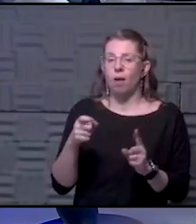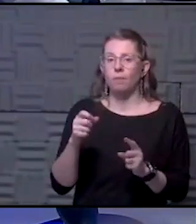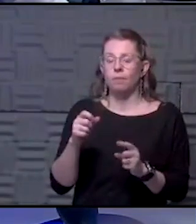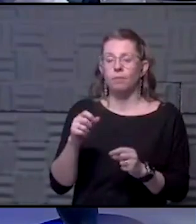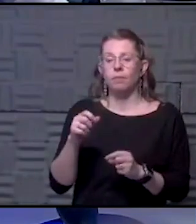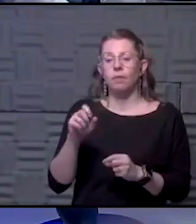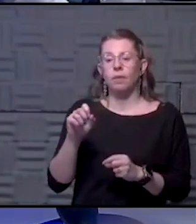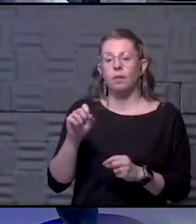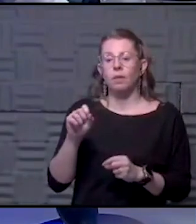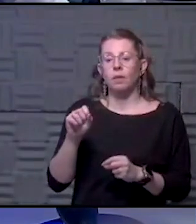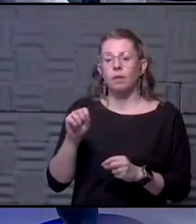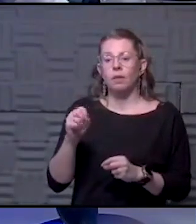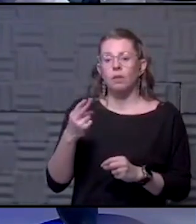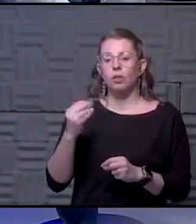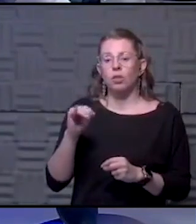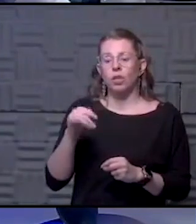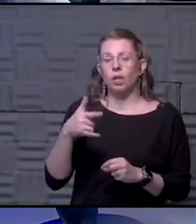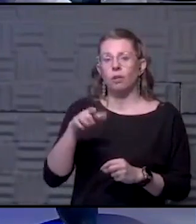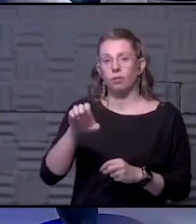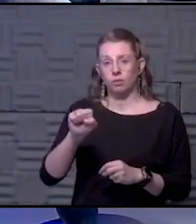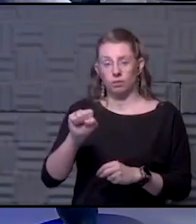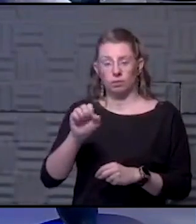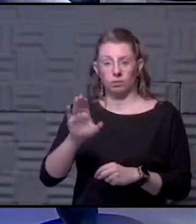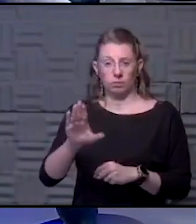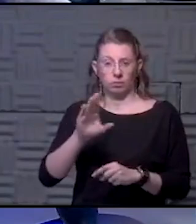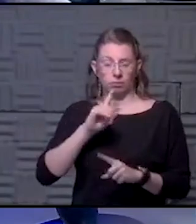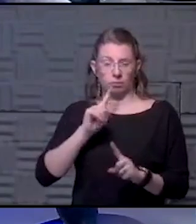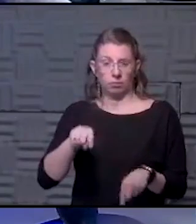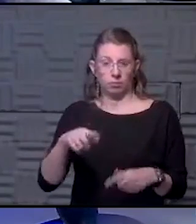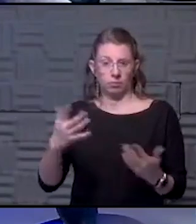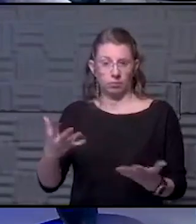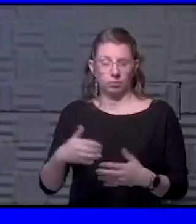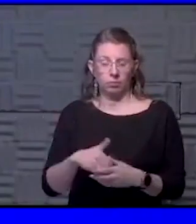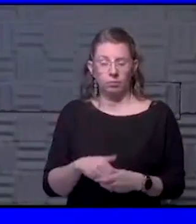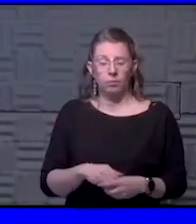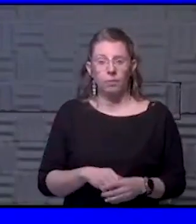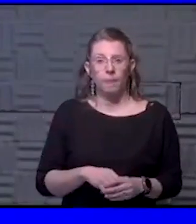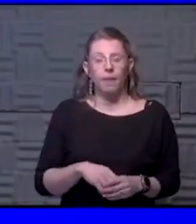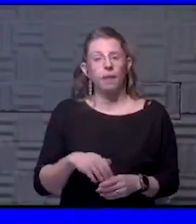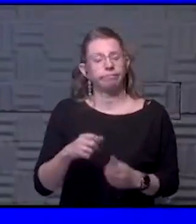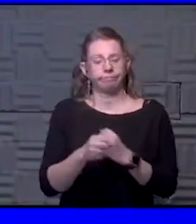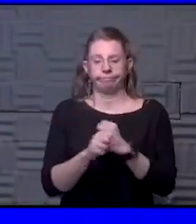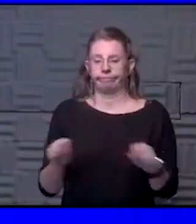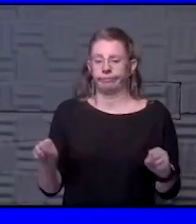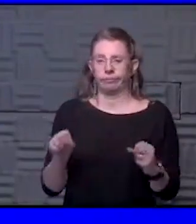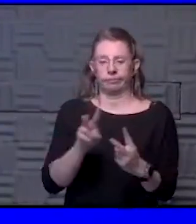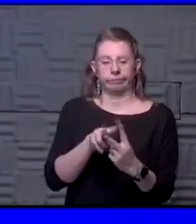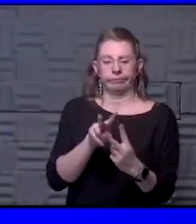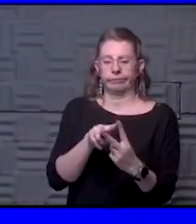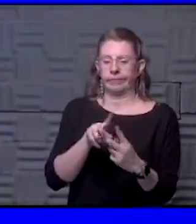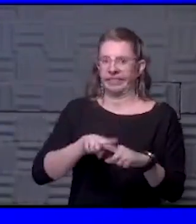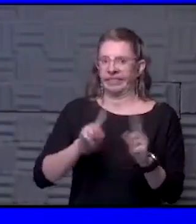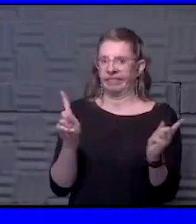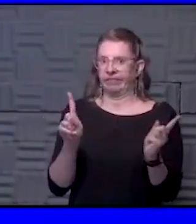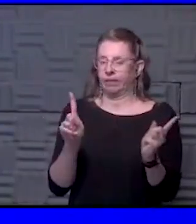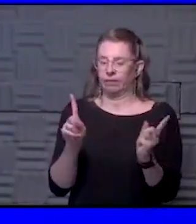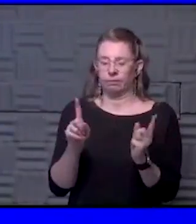on taking the COVID vaccine? I think it's safe, Nate. Yeah, I'd say take the COVID vaccine. These are very different vaccines, and